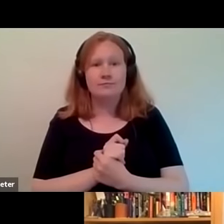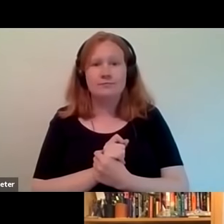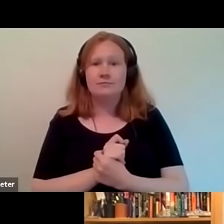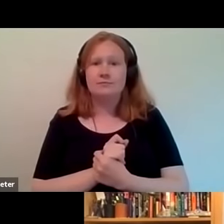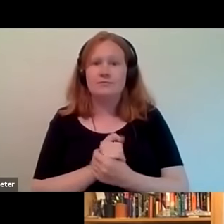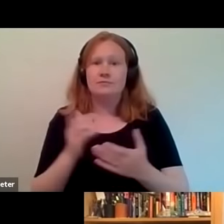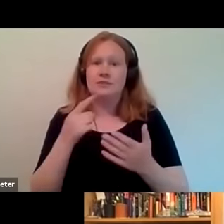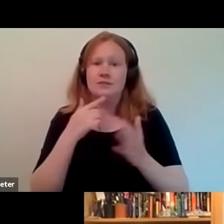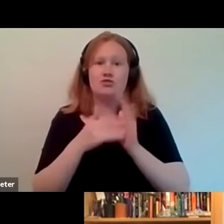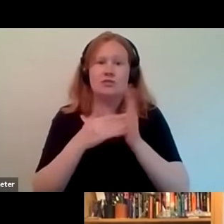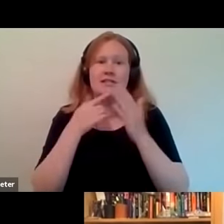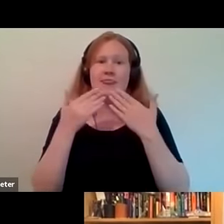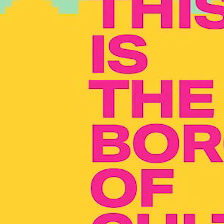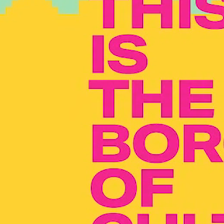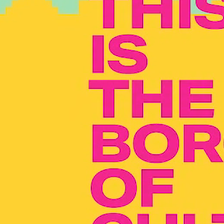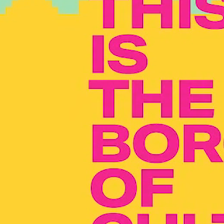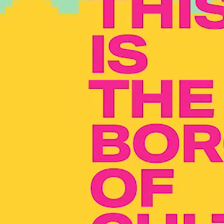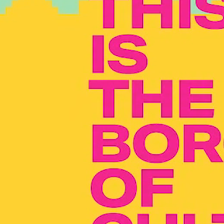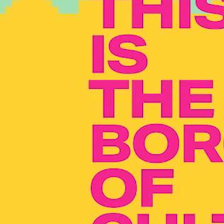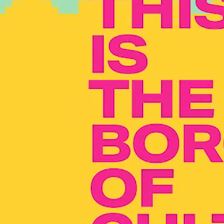thank you great all right